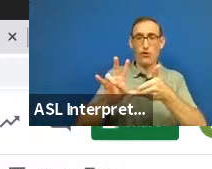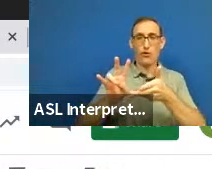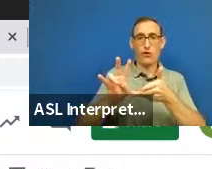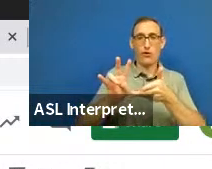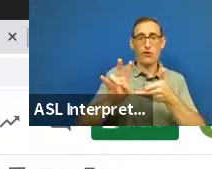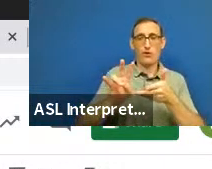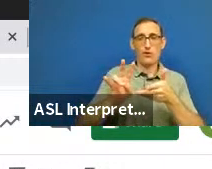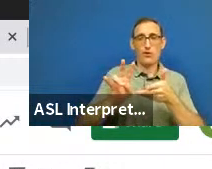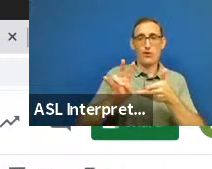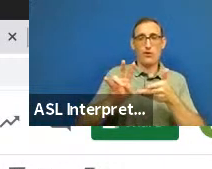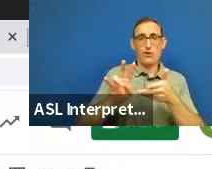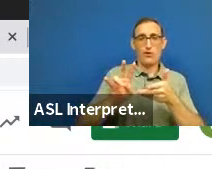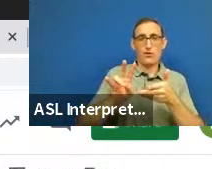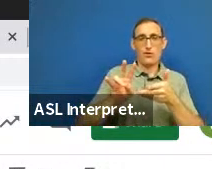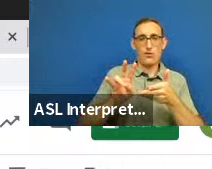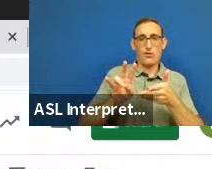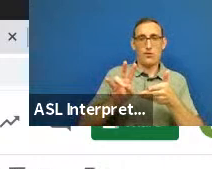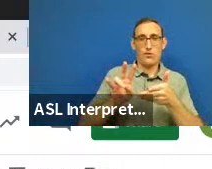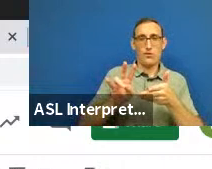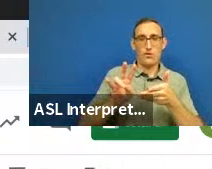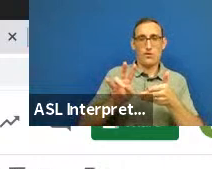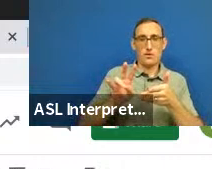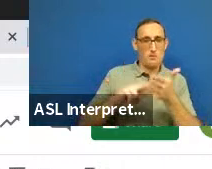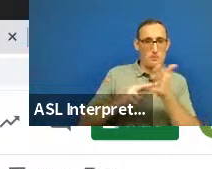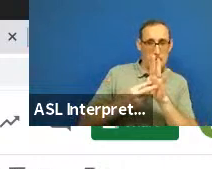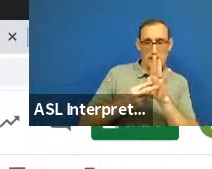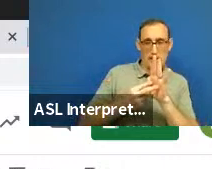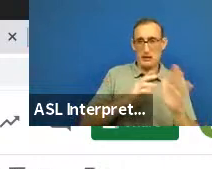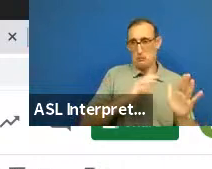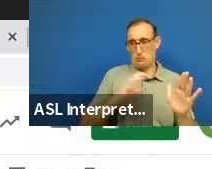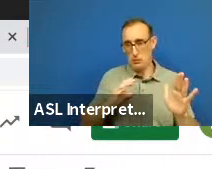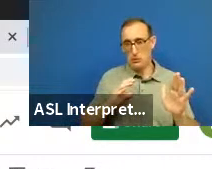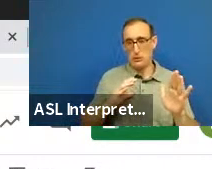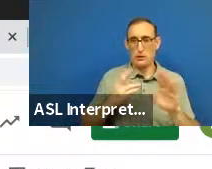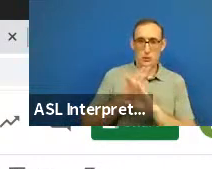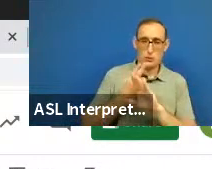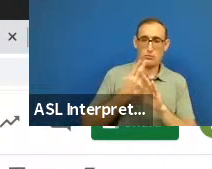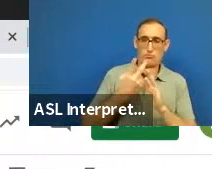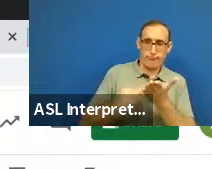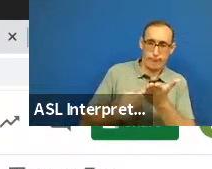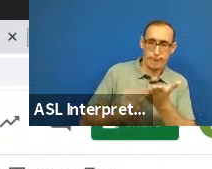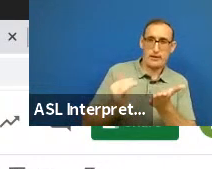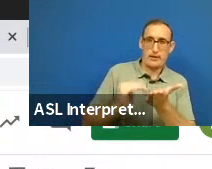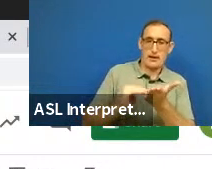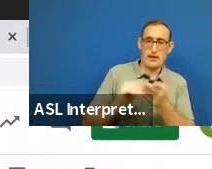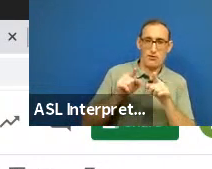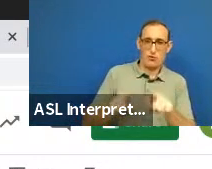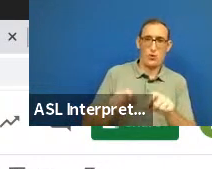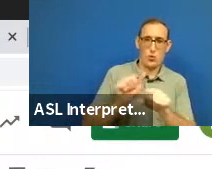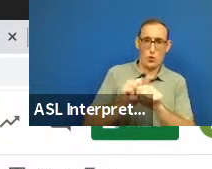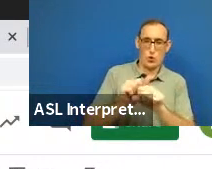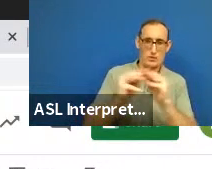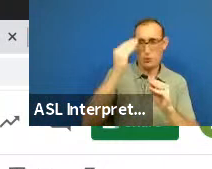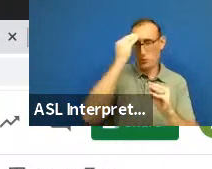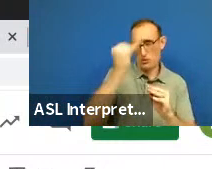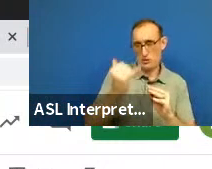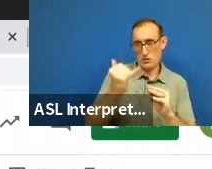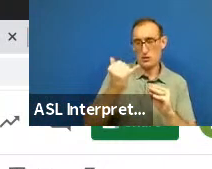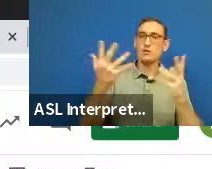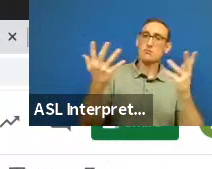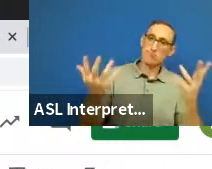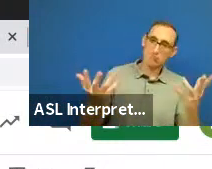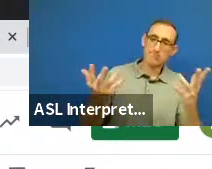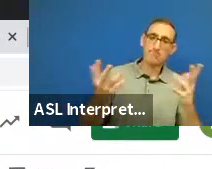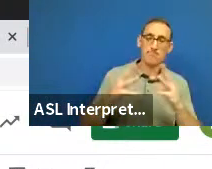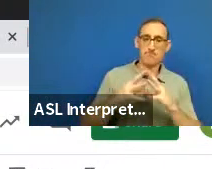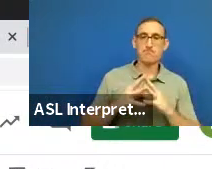committee, or having that information discussed yet again in work session. So I think we need to